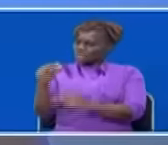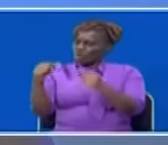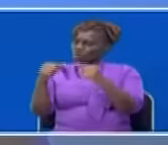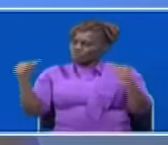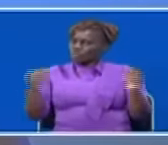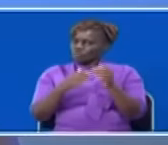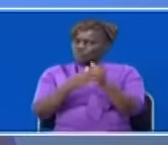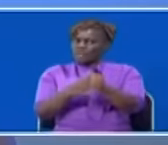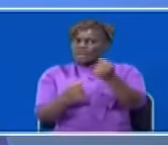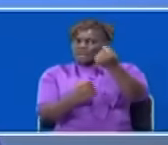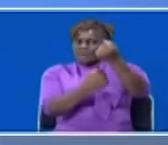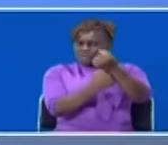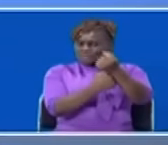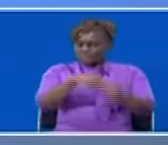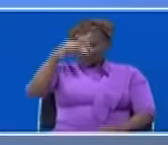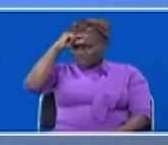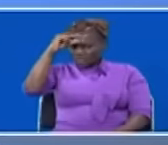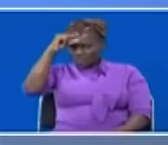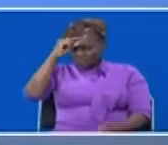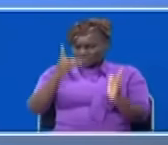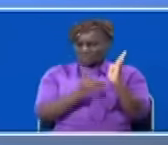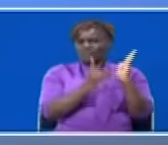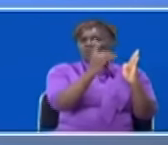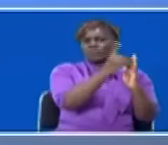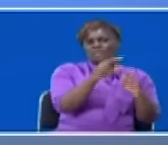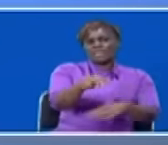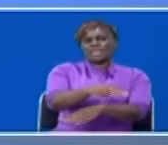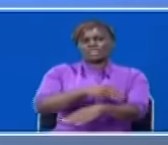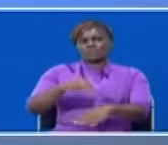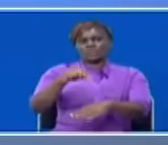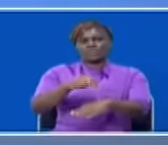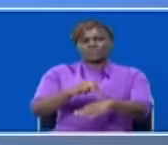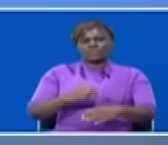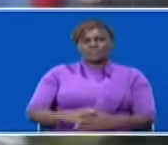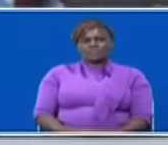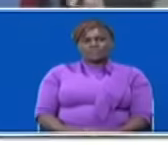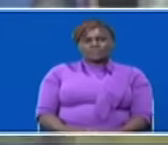leaders to support the government in developing the nation.